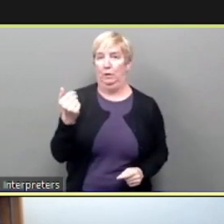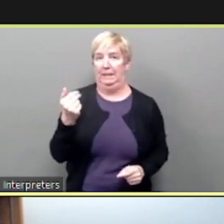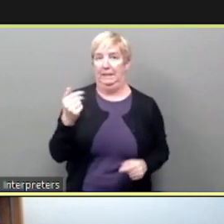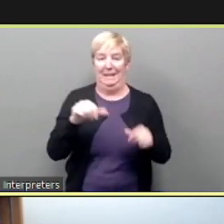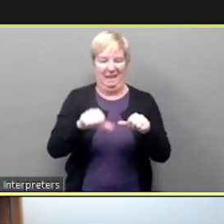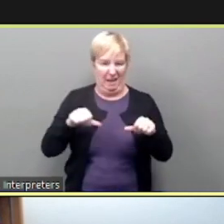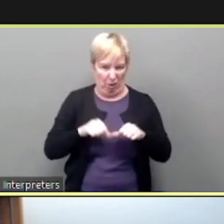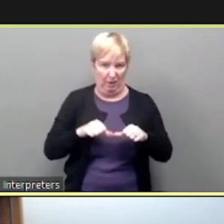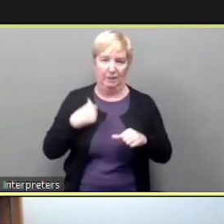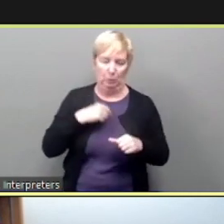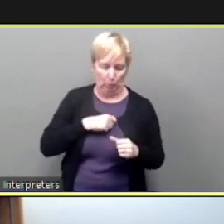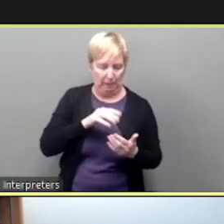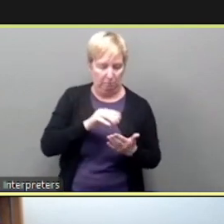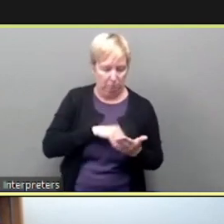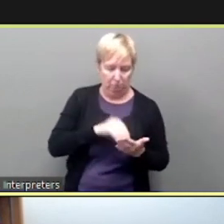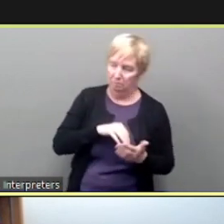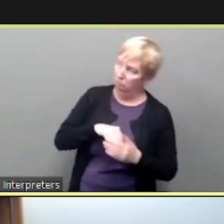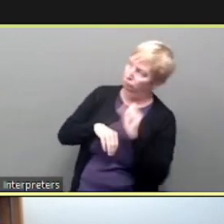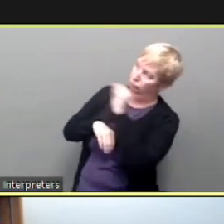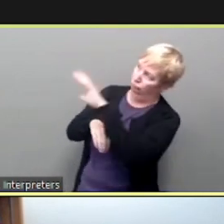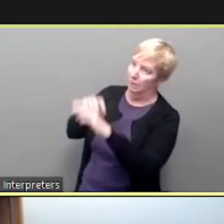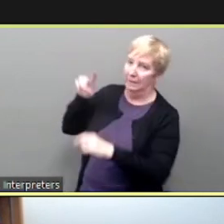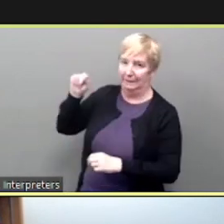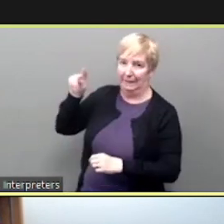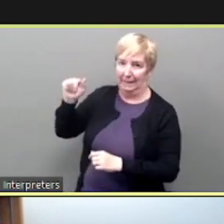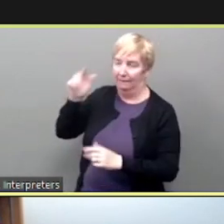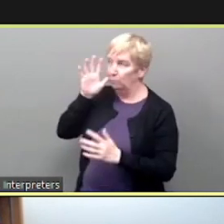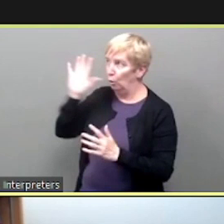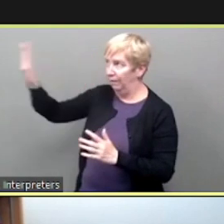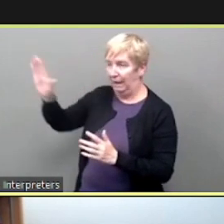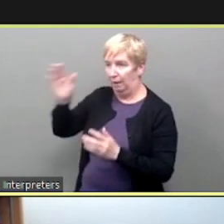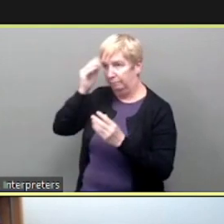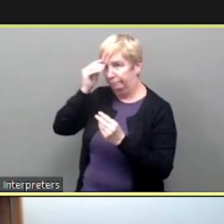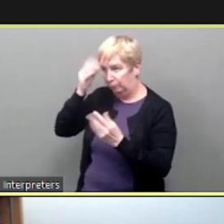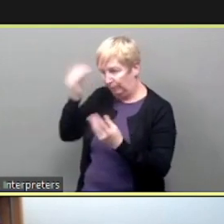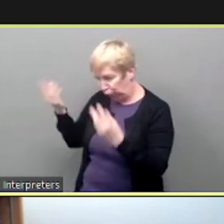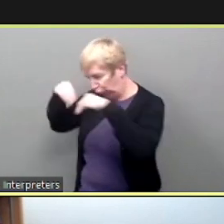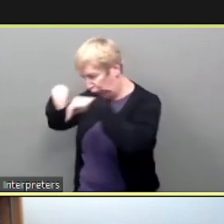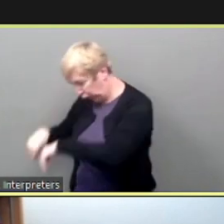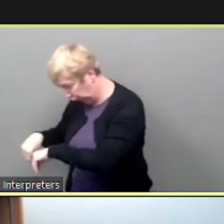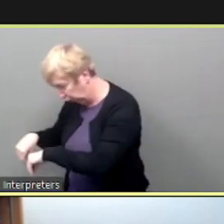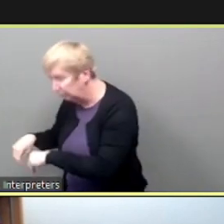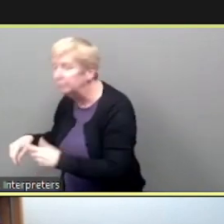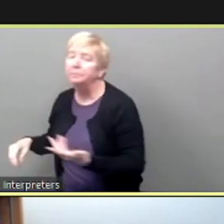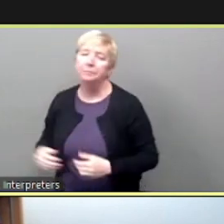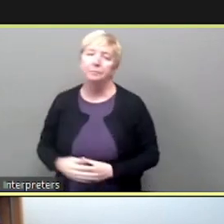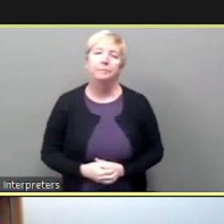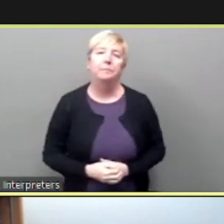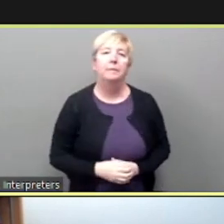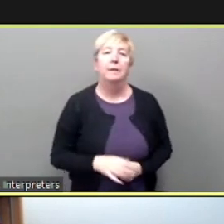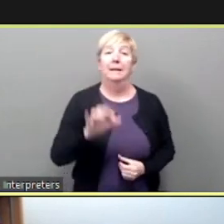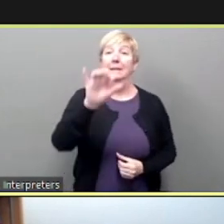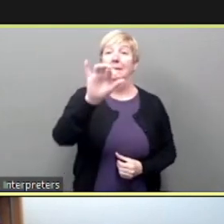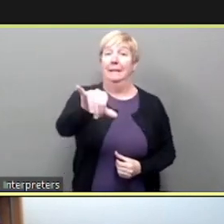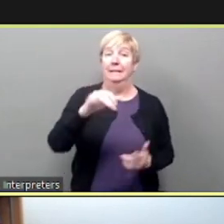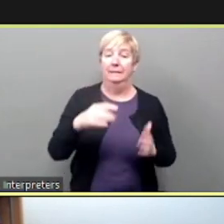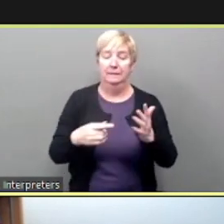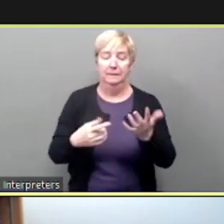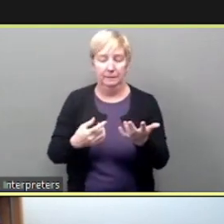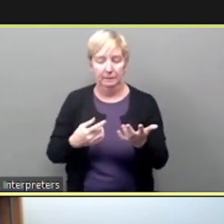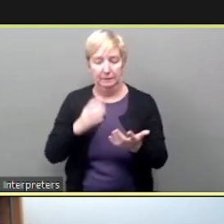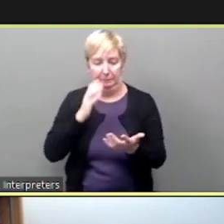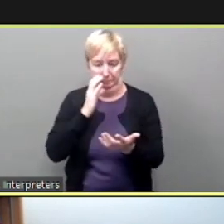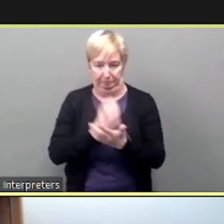data to this publication and this study. And what does it tell us? It's this really